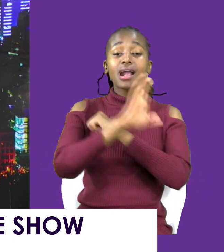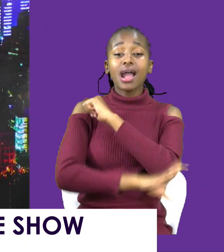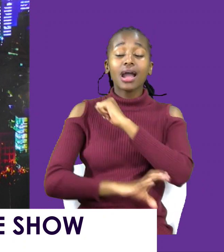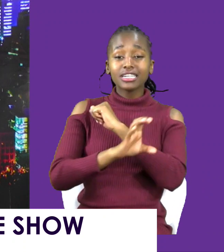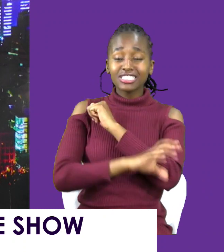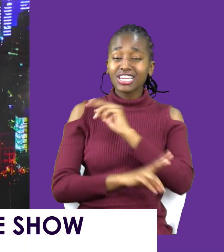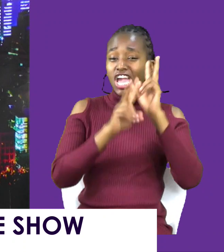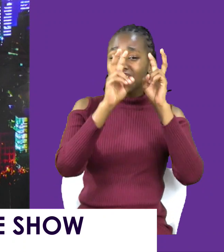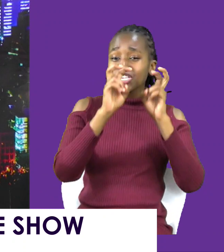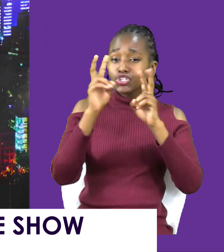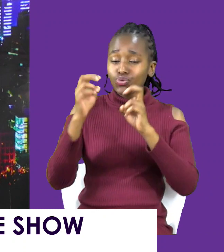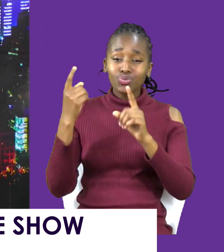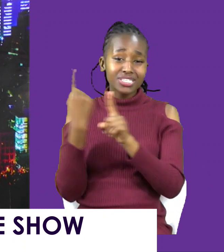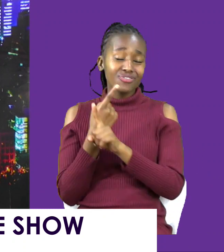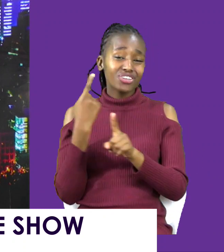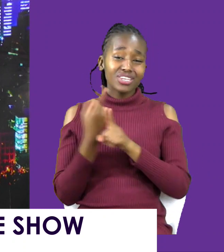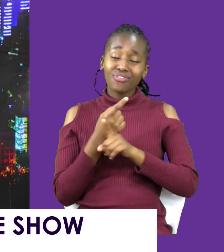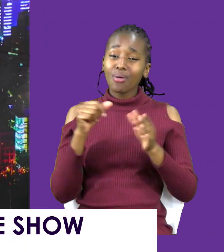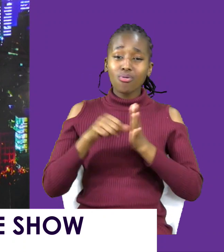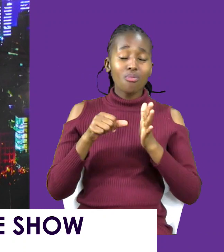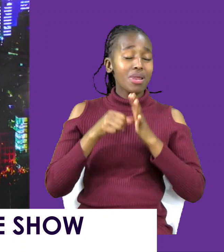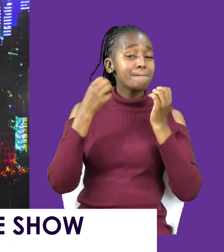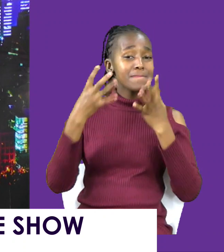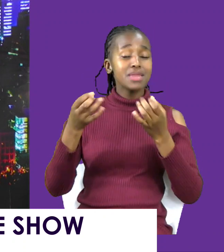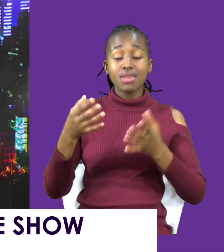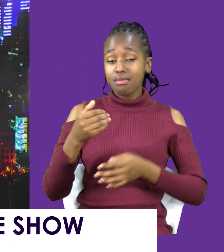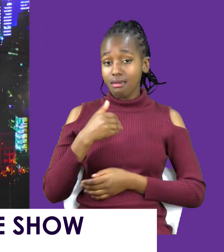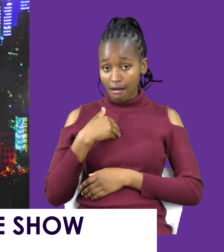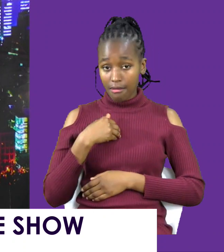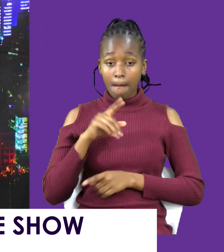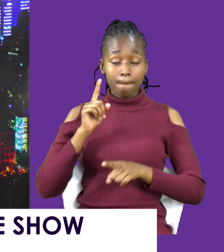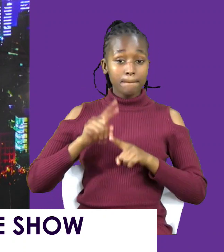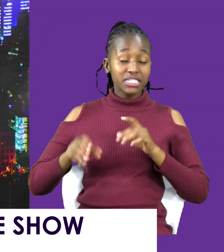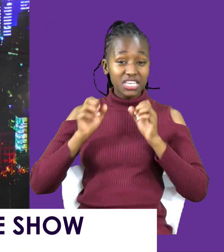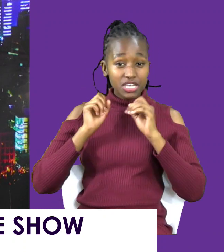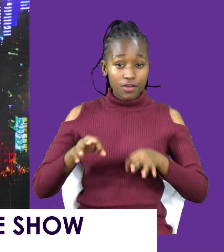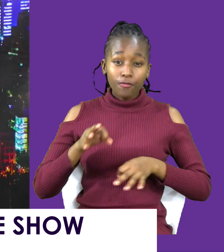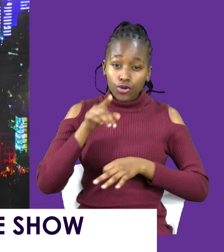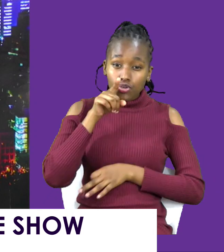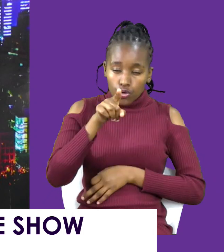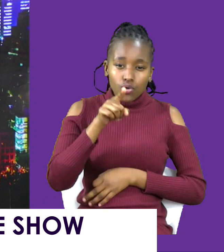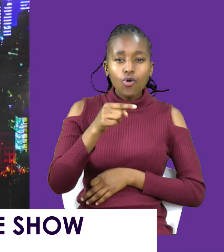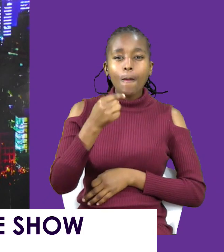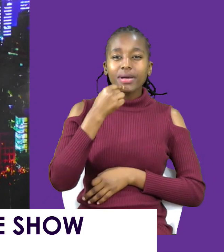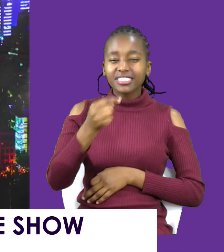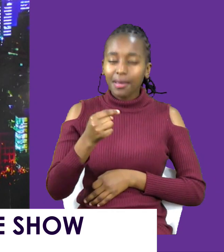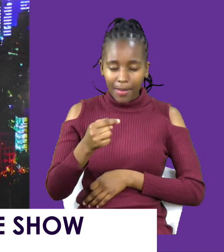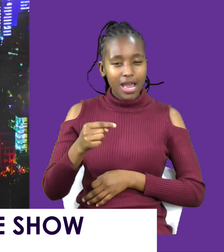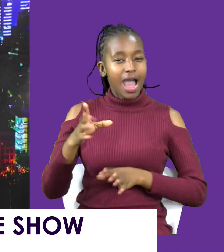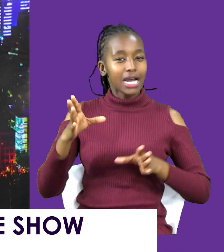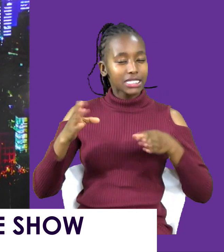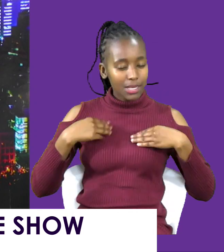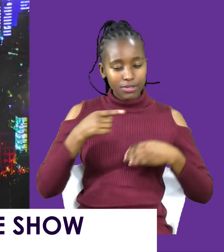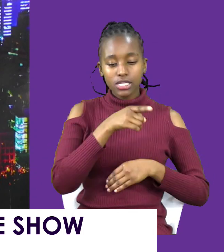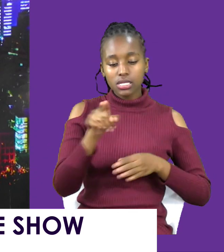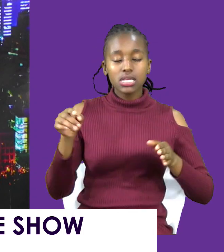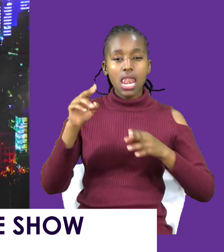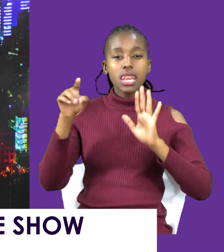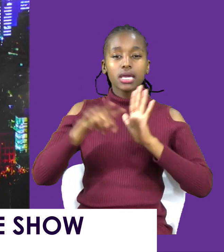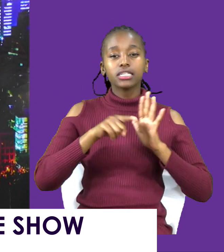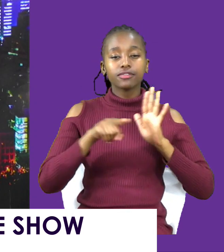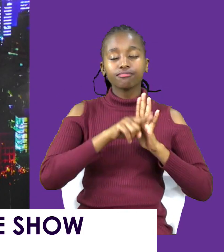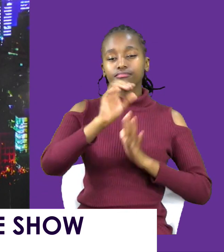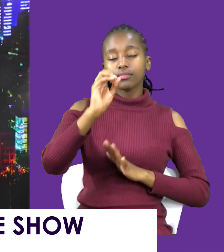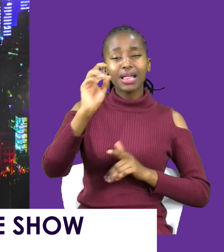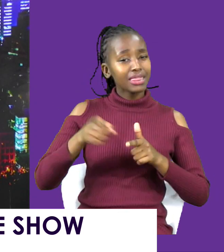there. But there are people who are making it. You need to demystify it in your mind. These are the facts that you need to deal with. Sometimes you need